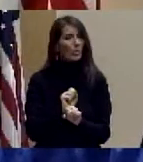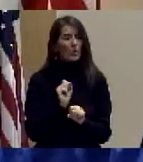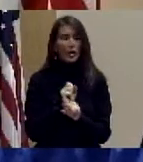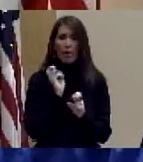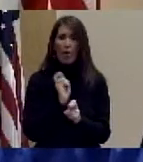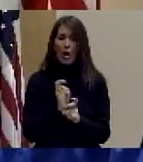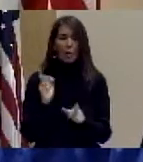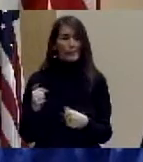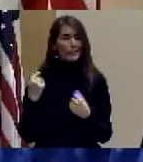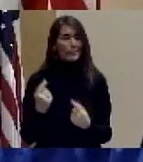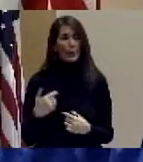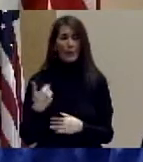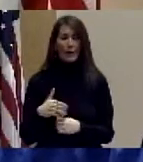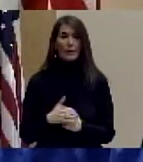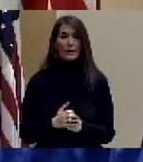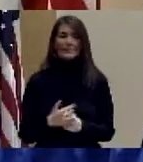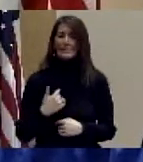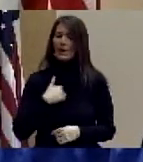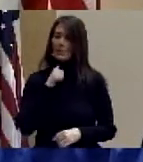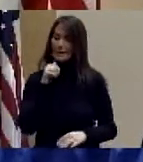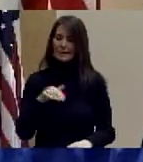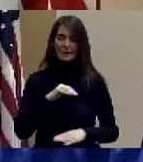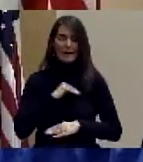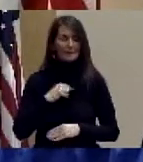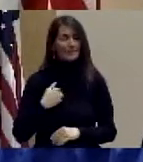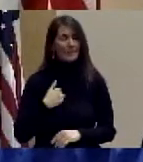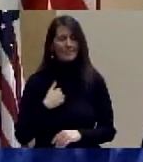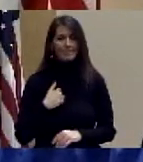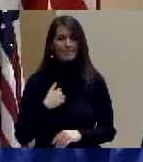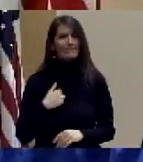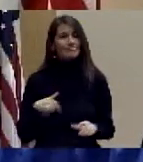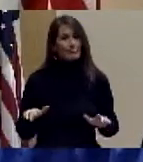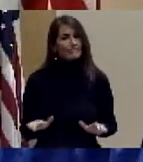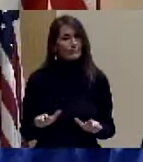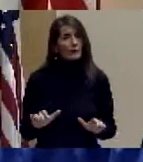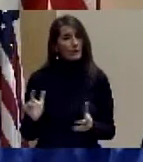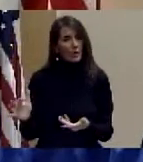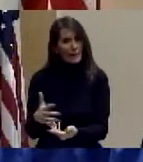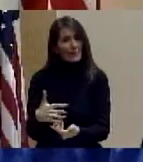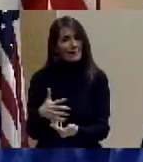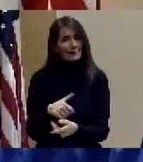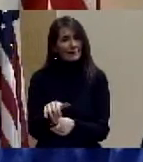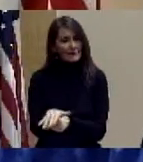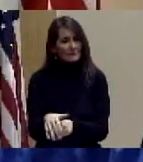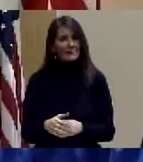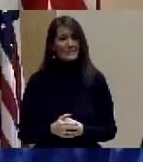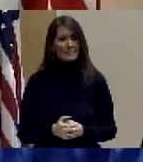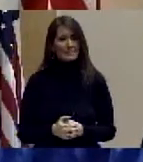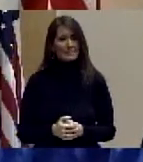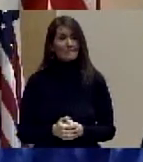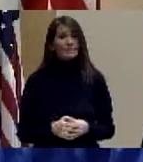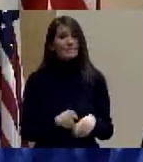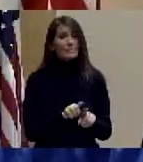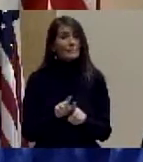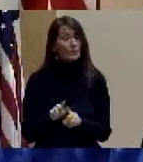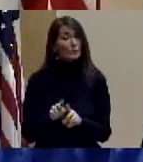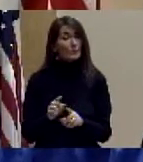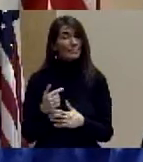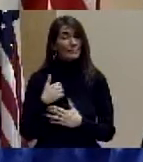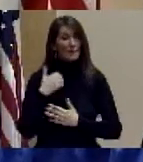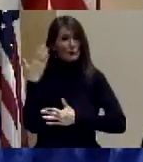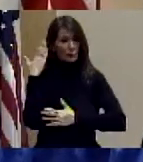have, I was not satisfied with our performance in leaf pickup this year. And frankly, I